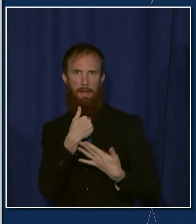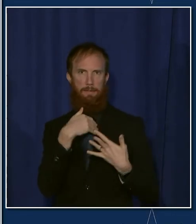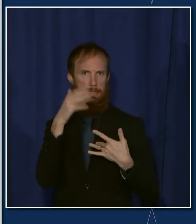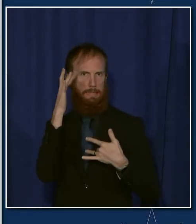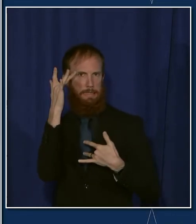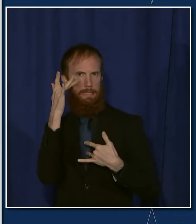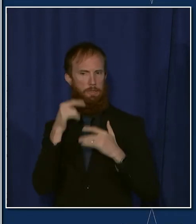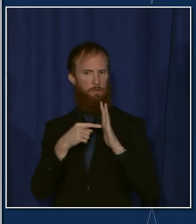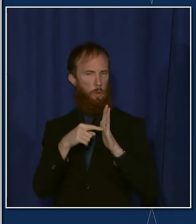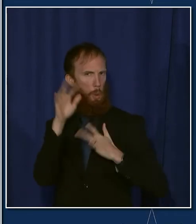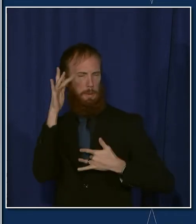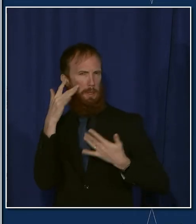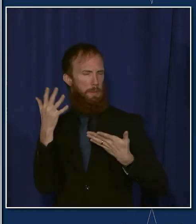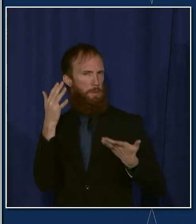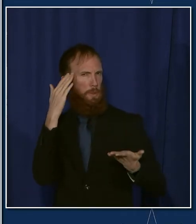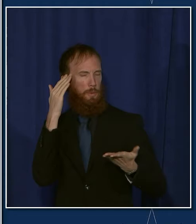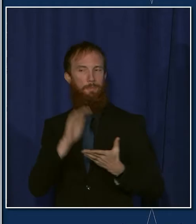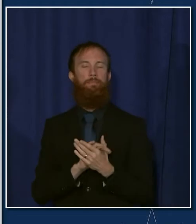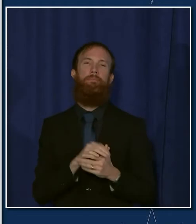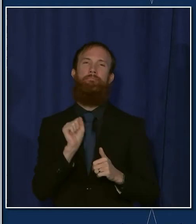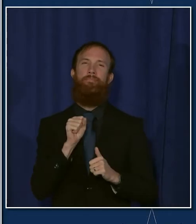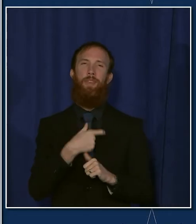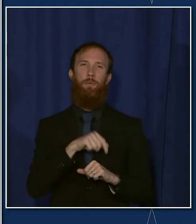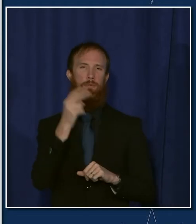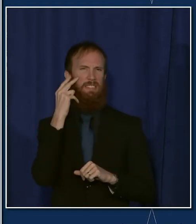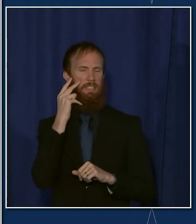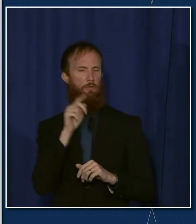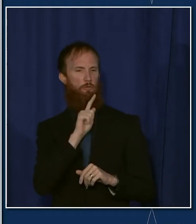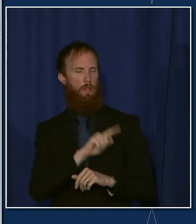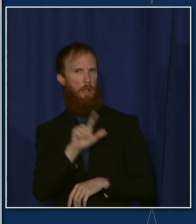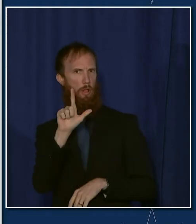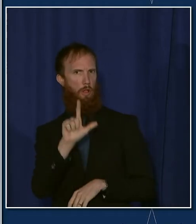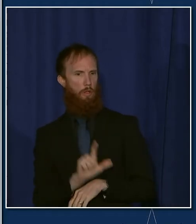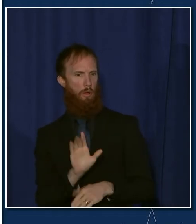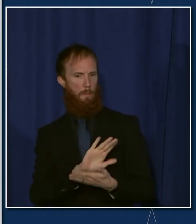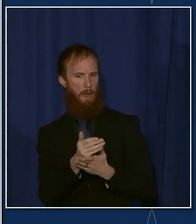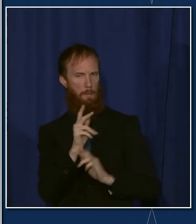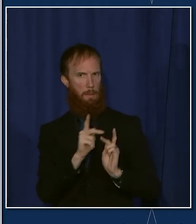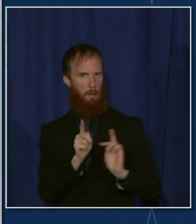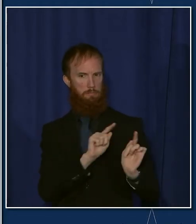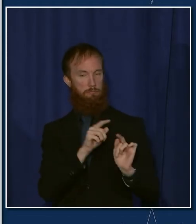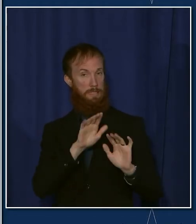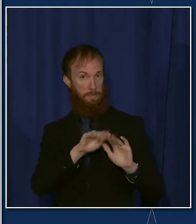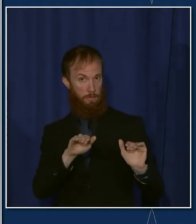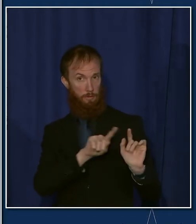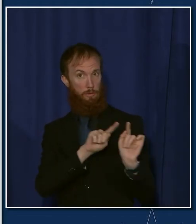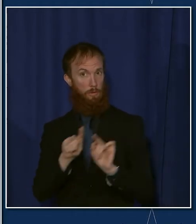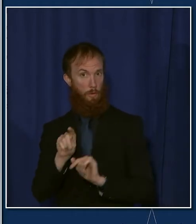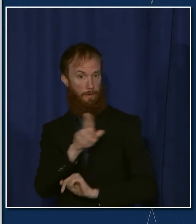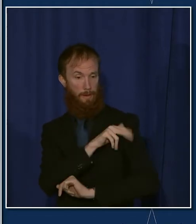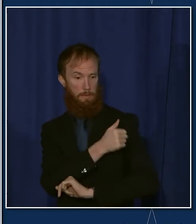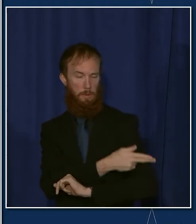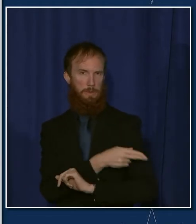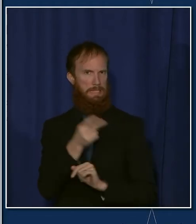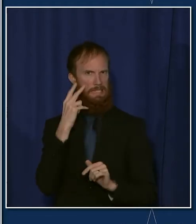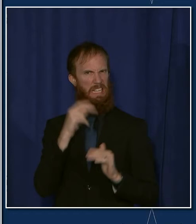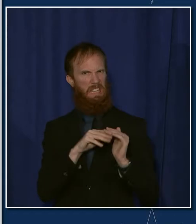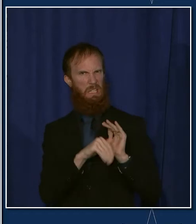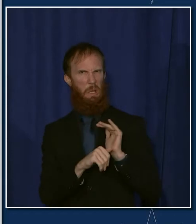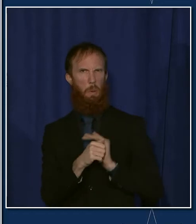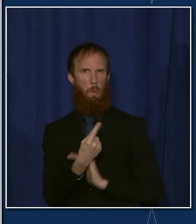we've continued to see, thankfully, very low rates of hospitalization. We are averaging fewer than 1. It's